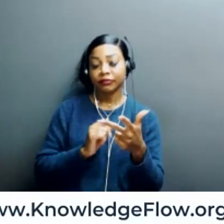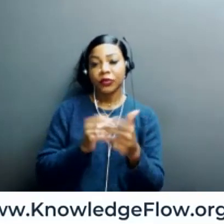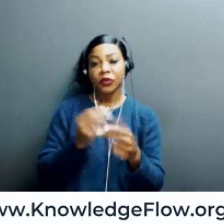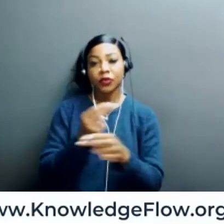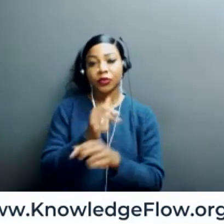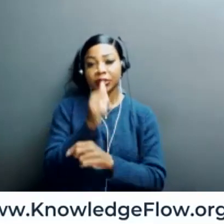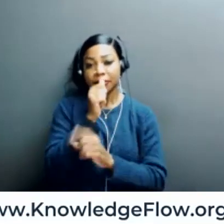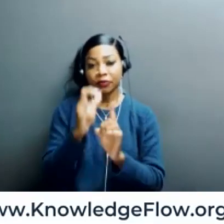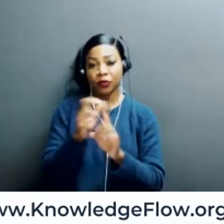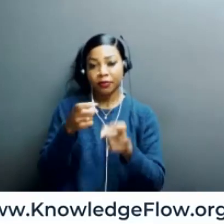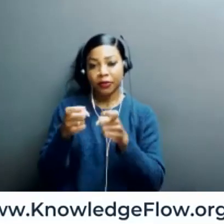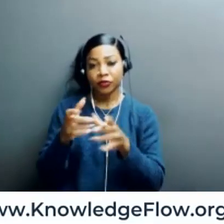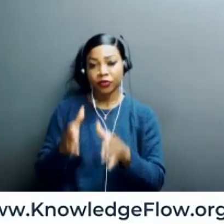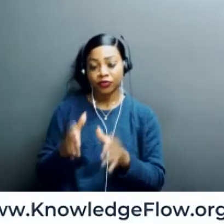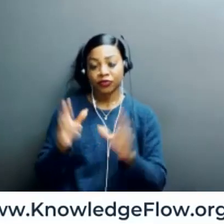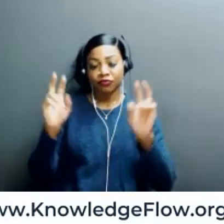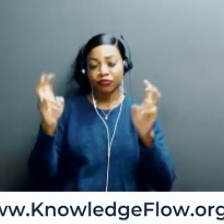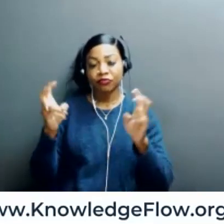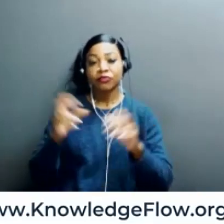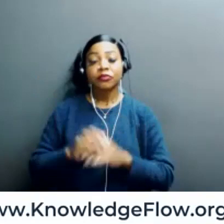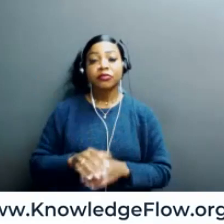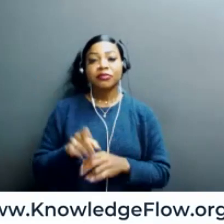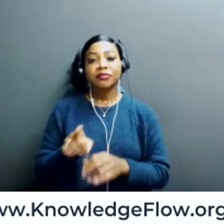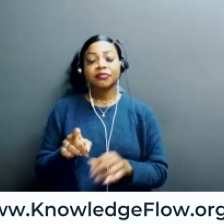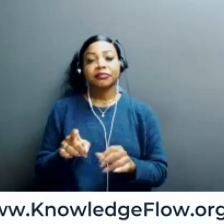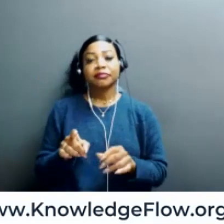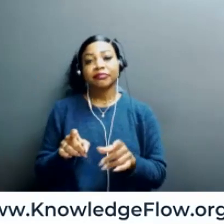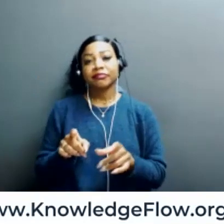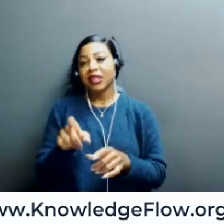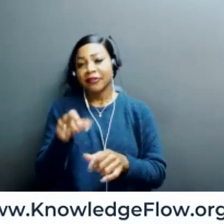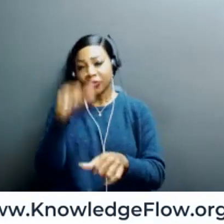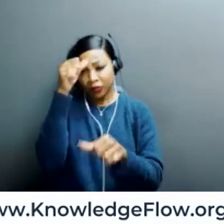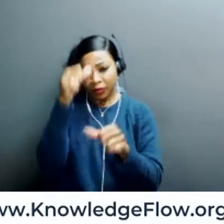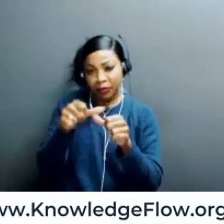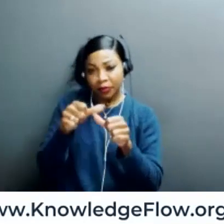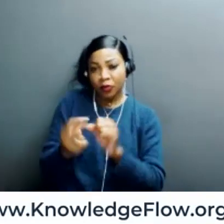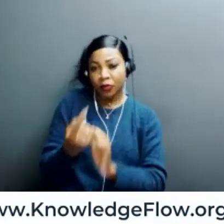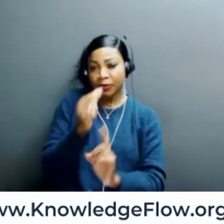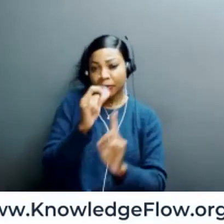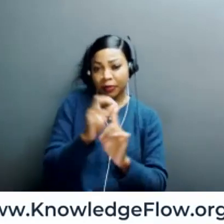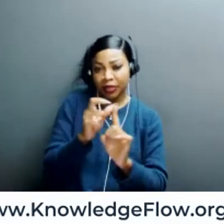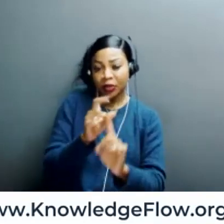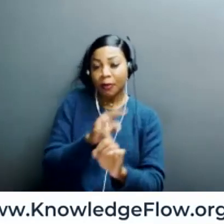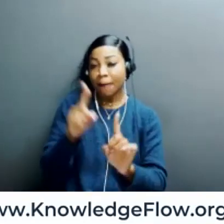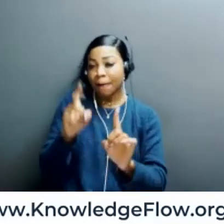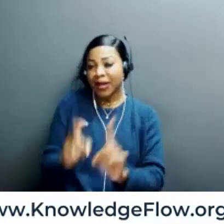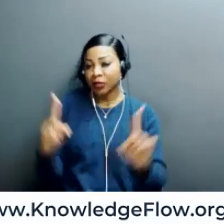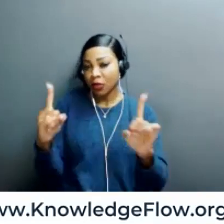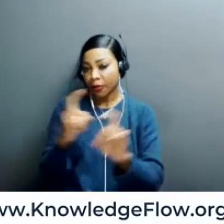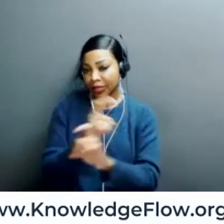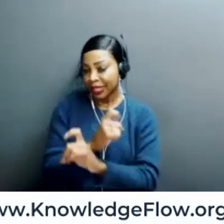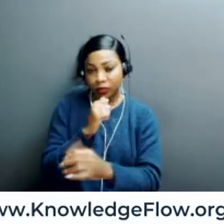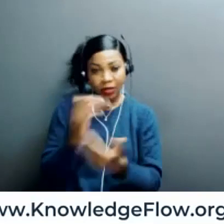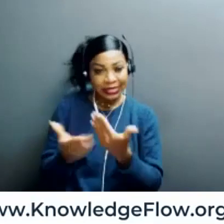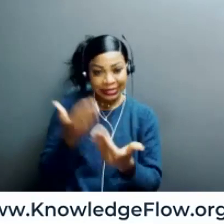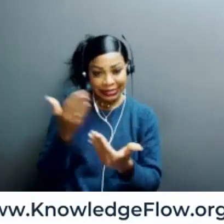manager which allows for the remember you only have to remember one password it has to be complex but allows you to create